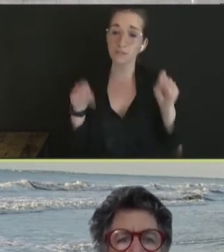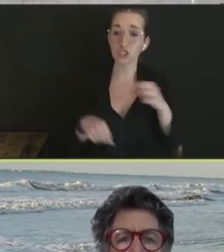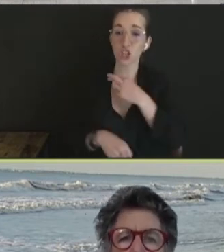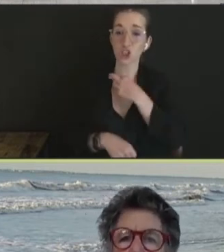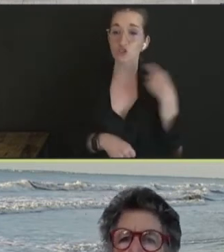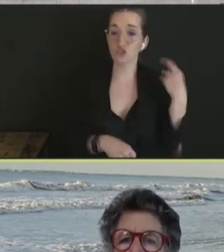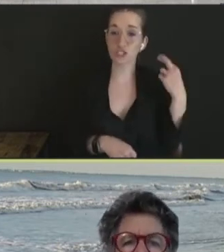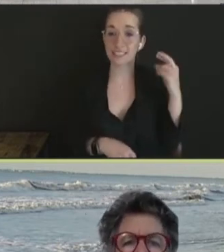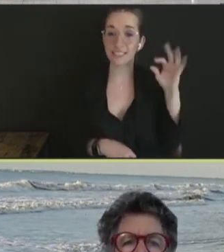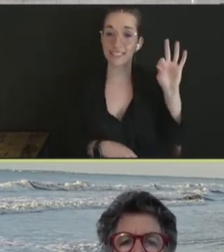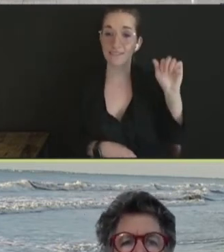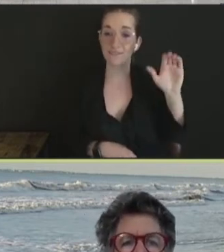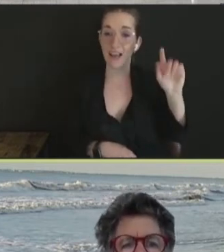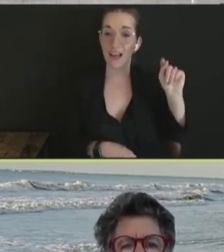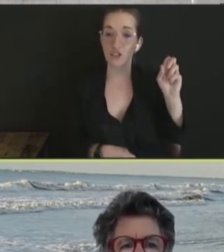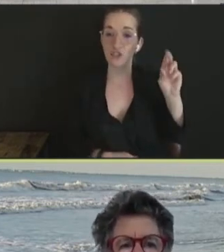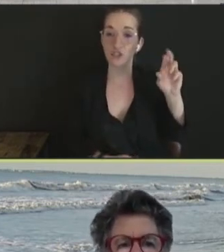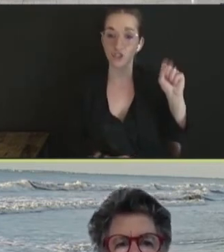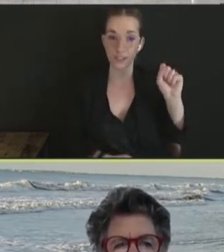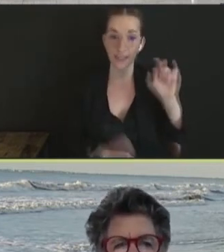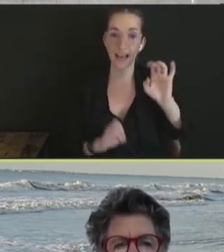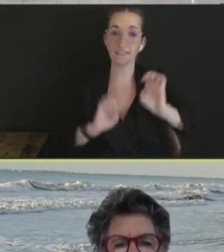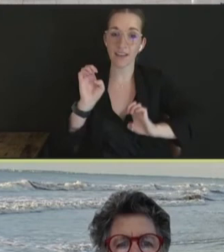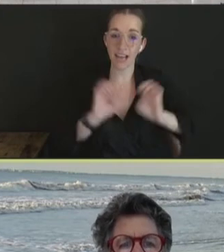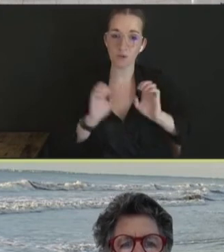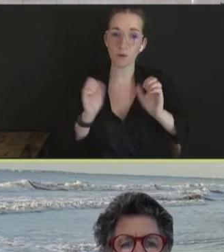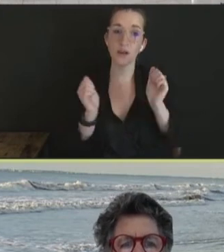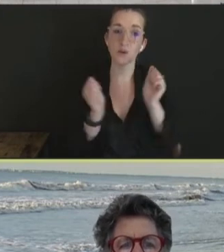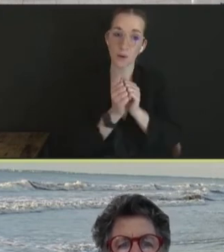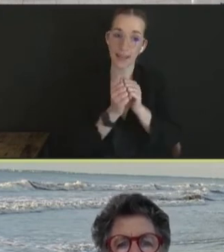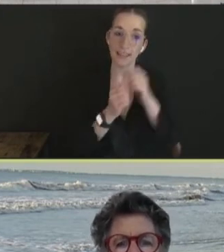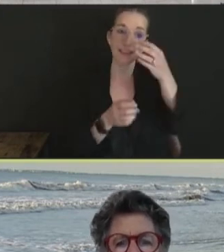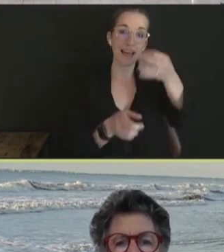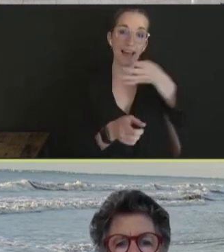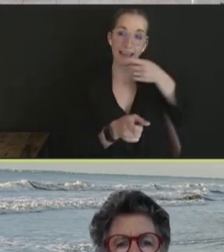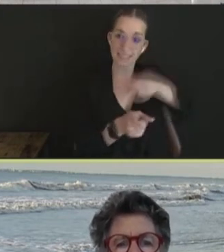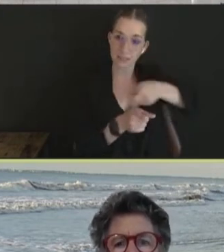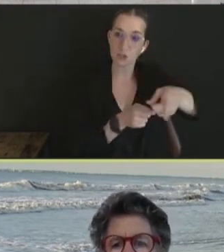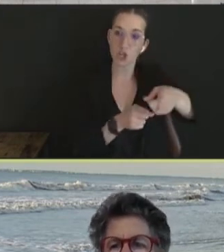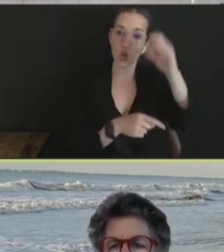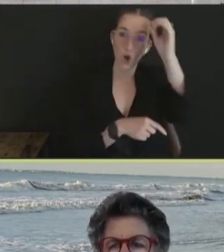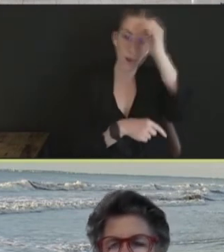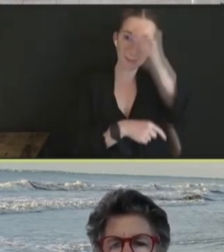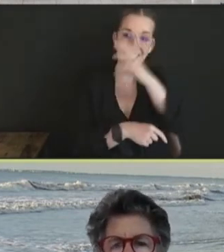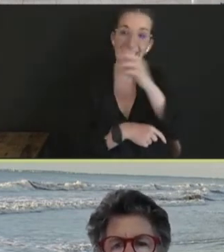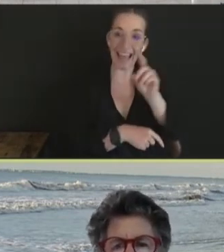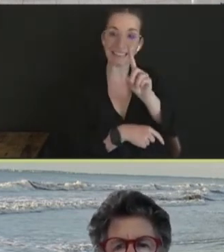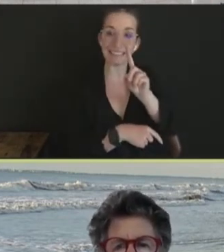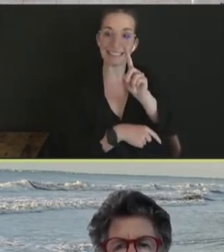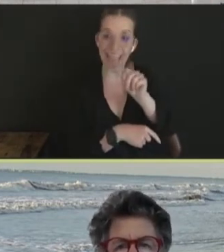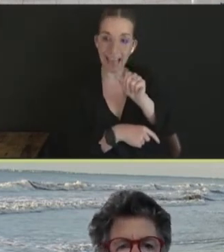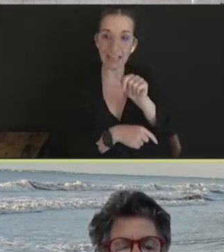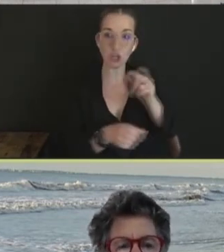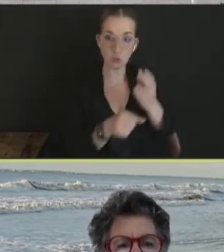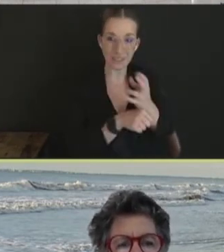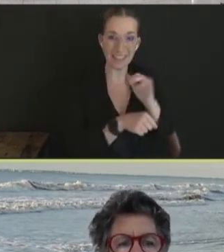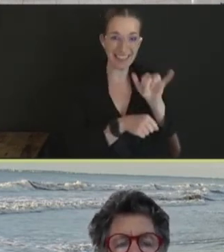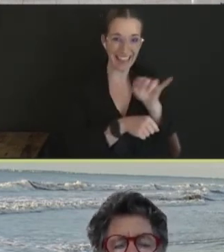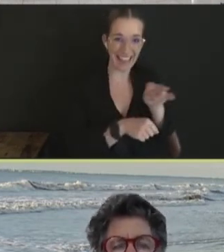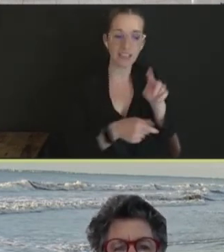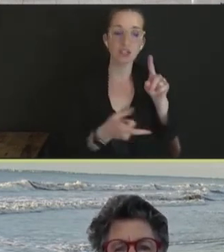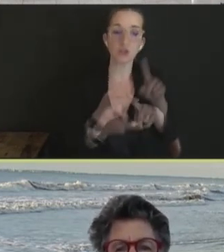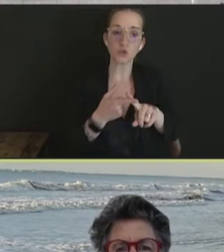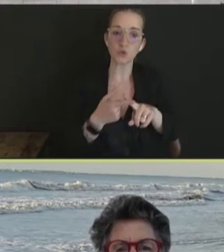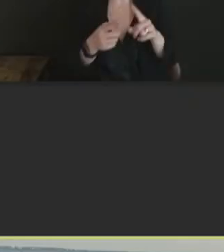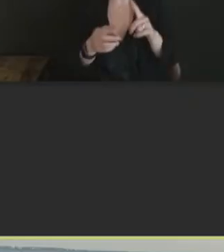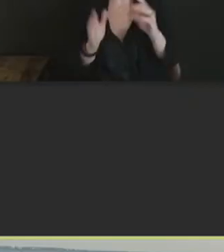are evaluated both with expert opinion and data to get to a risk ranking for each virus. Next